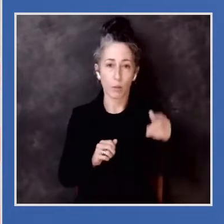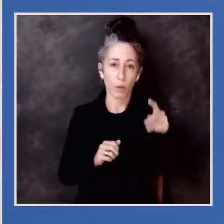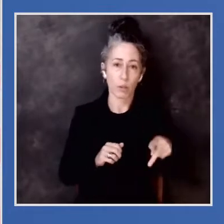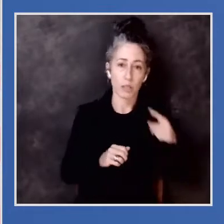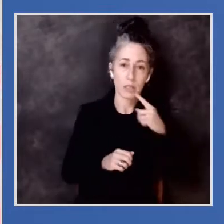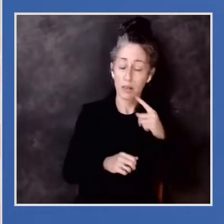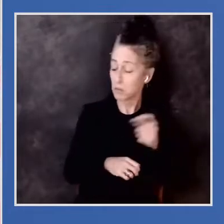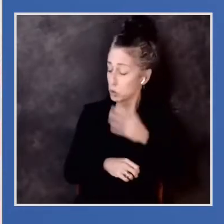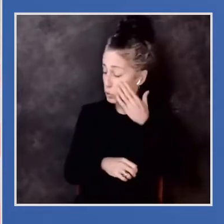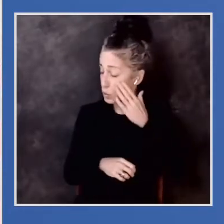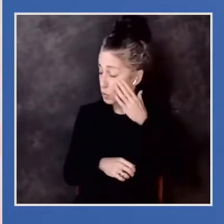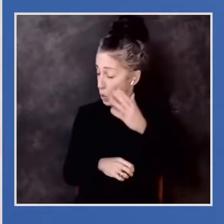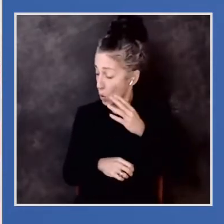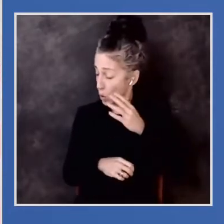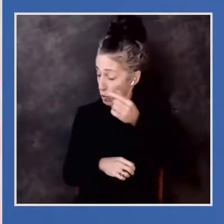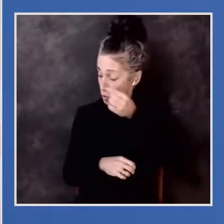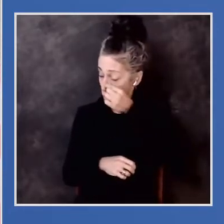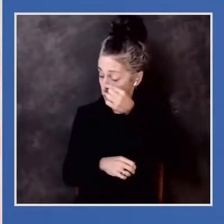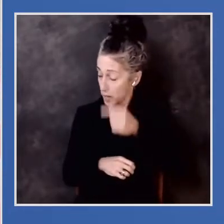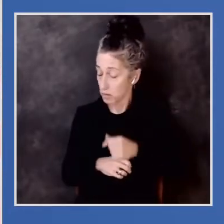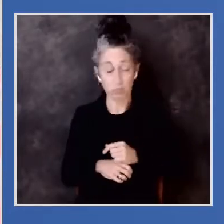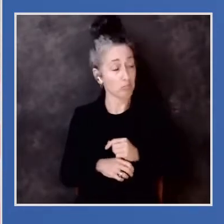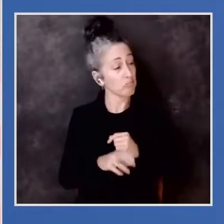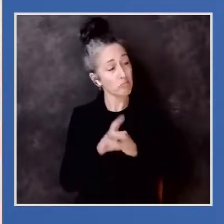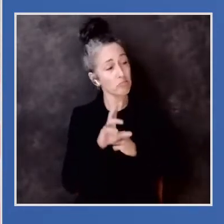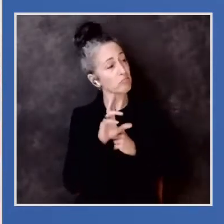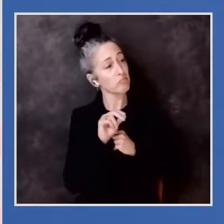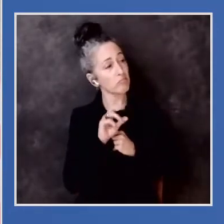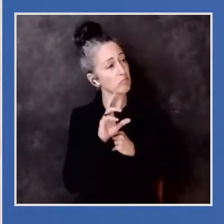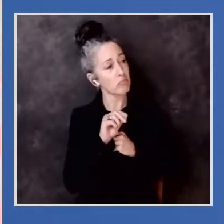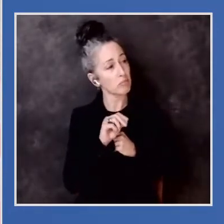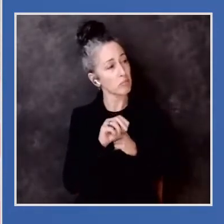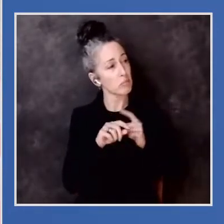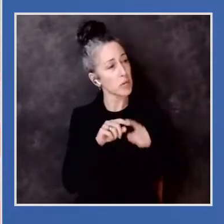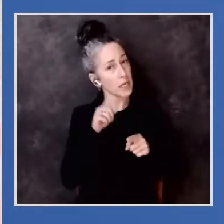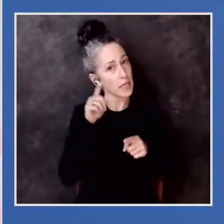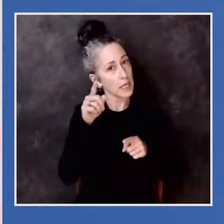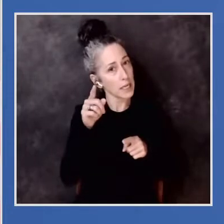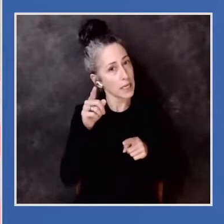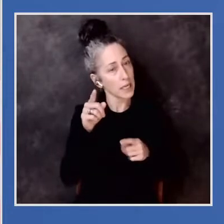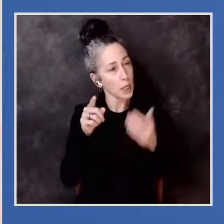"No," the man said, "but he knew me.